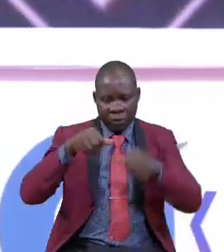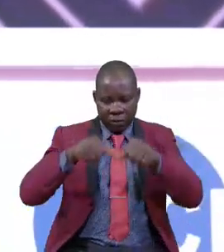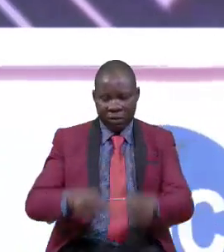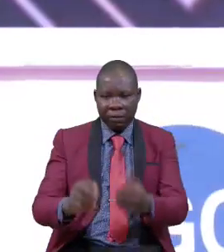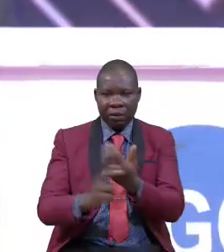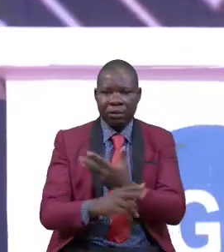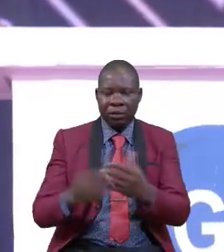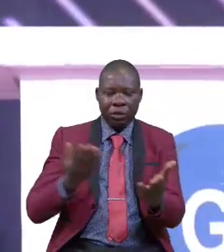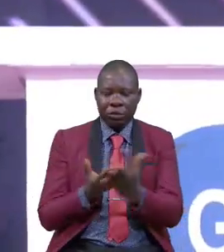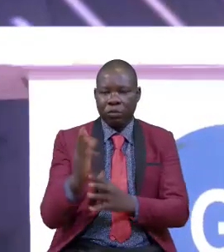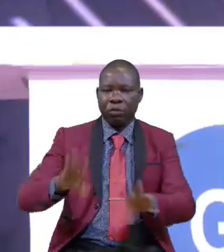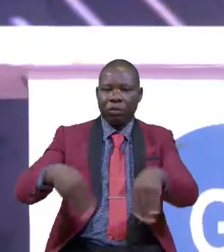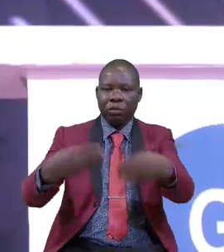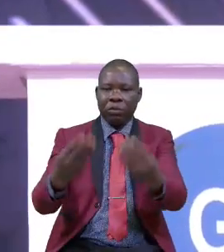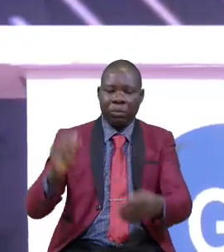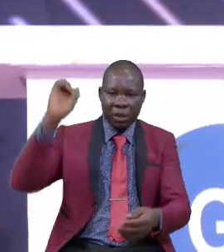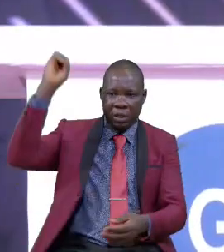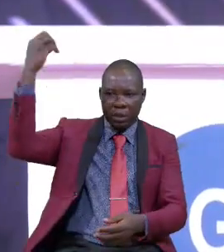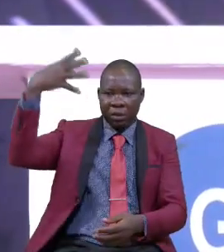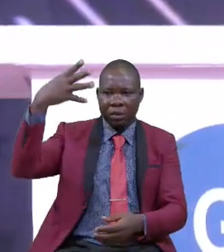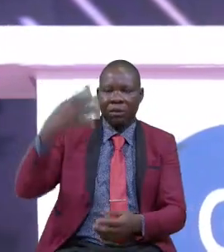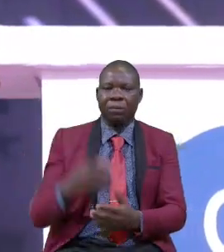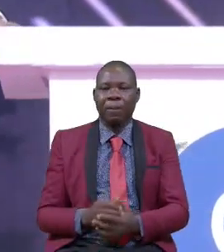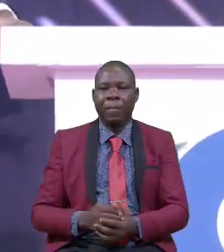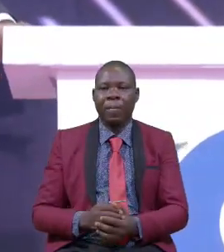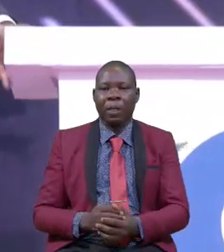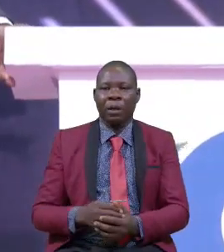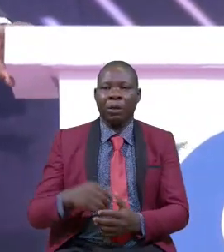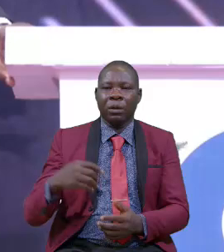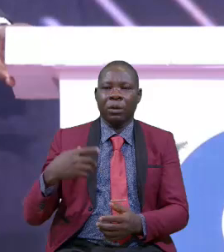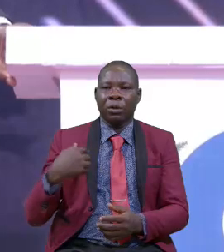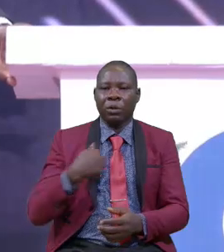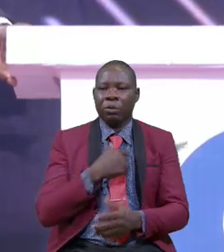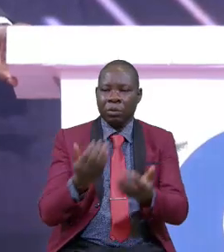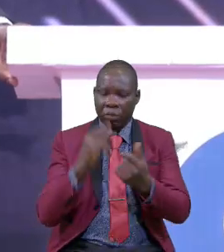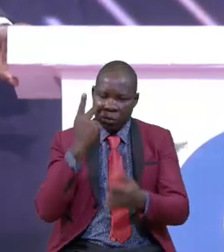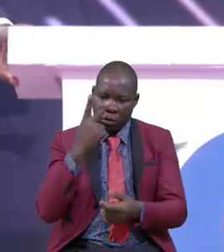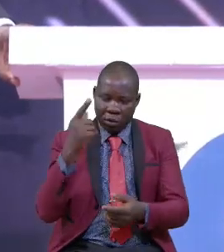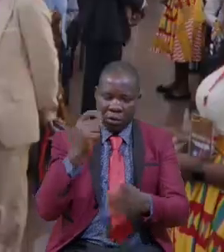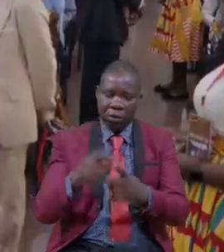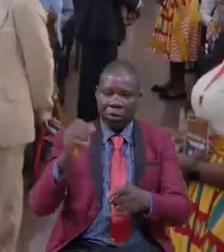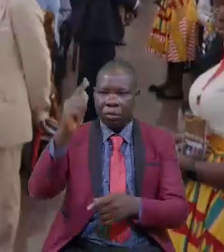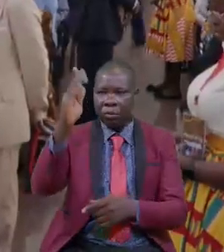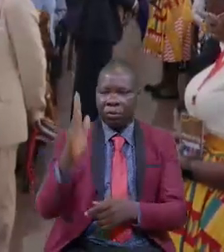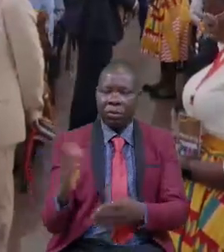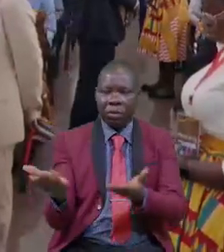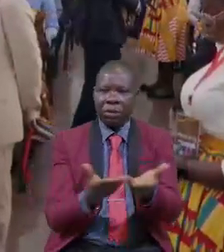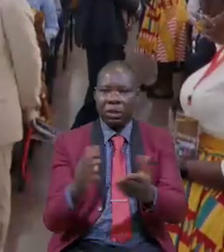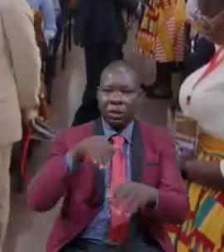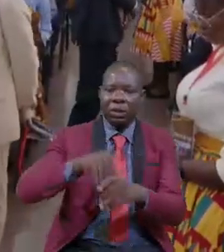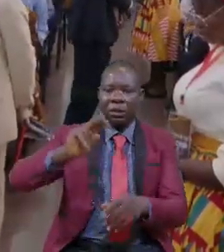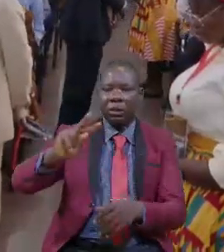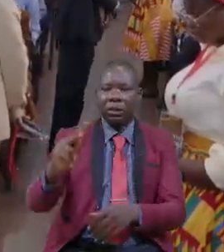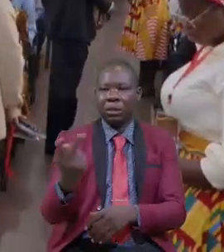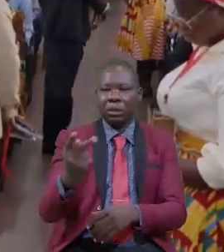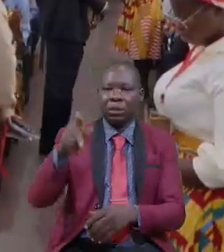grace. We're looking at the word of God here. It's in 2 Peter chapter